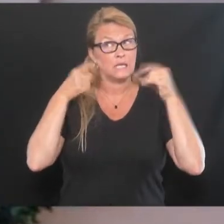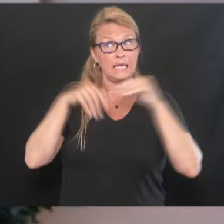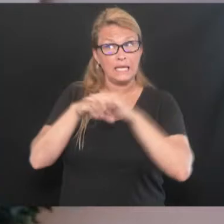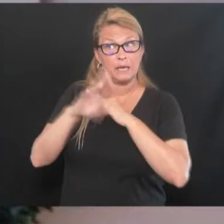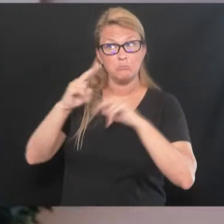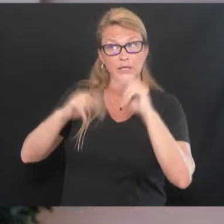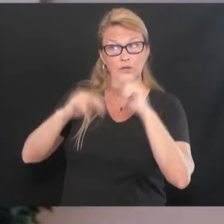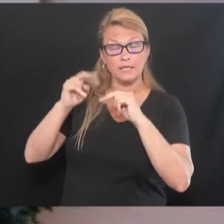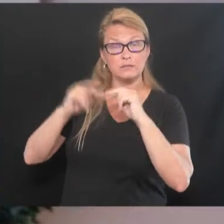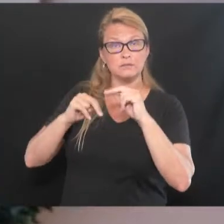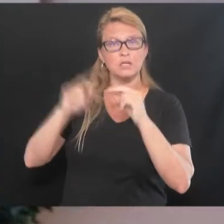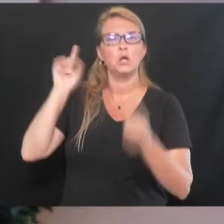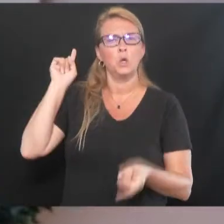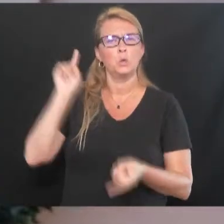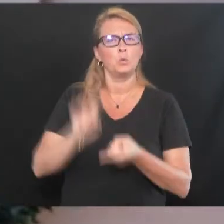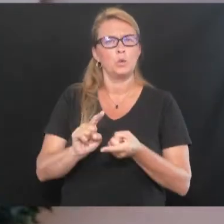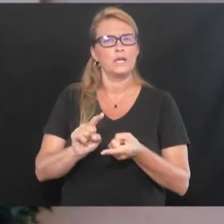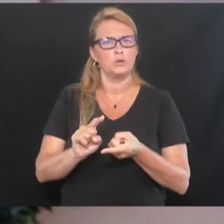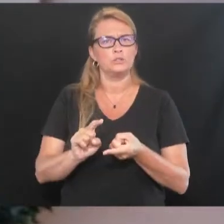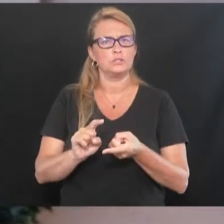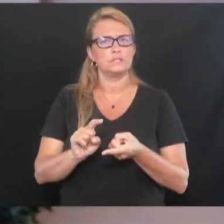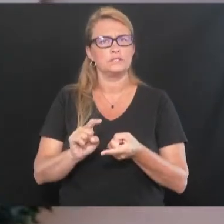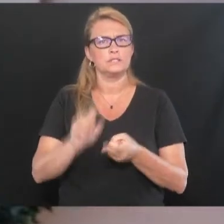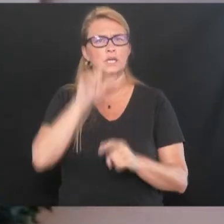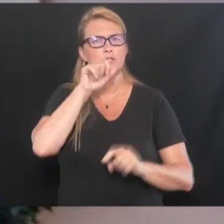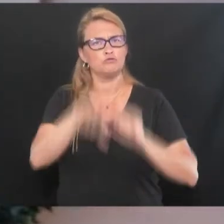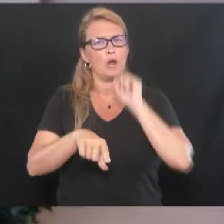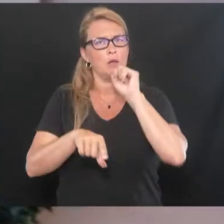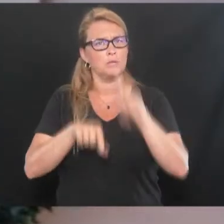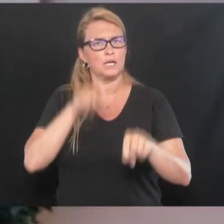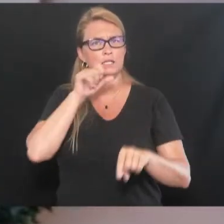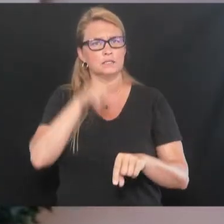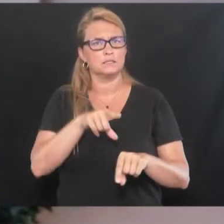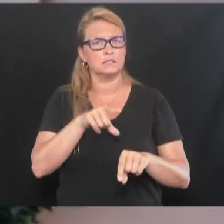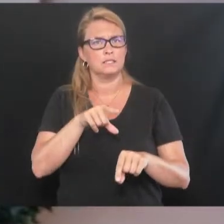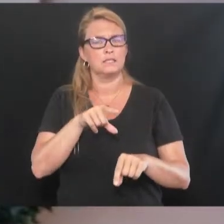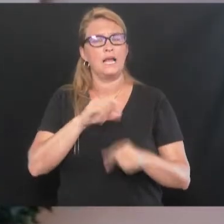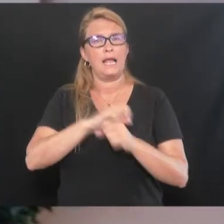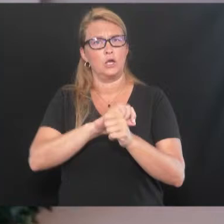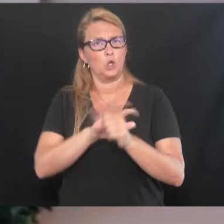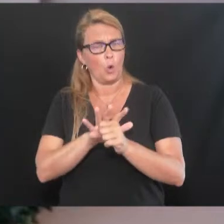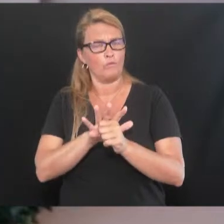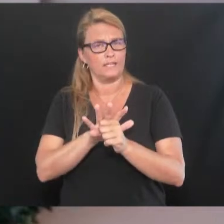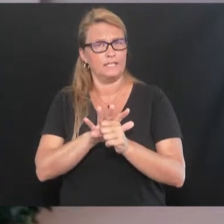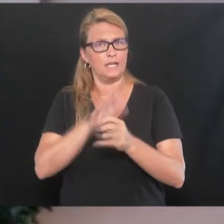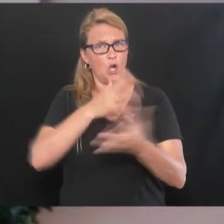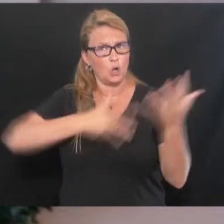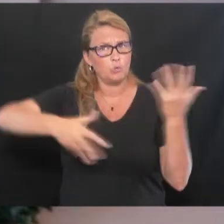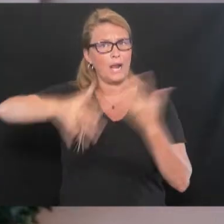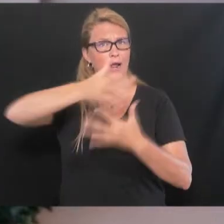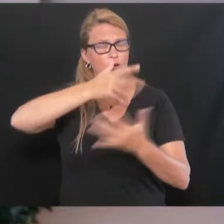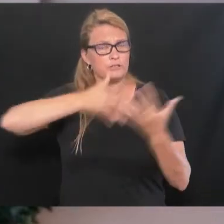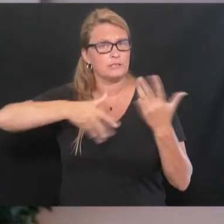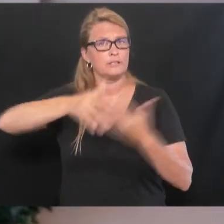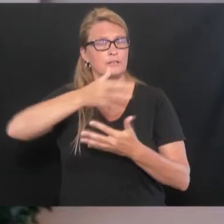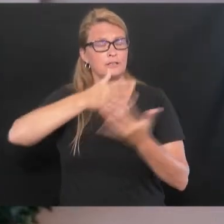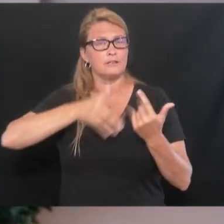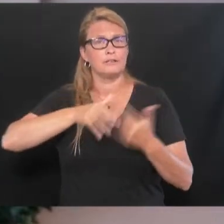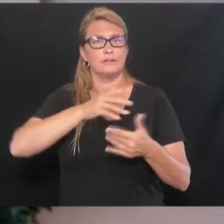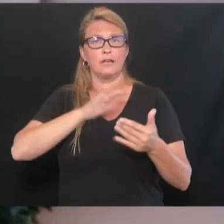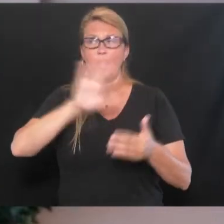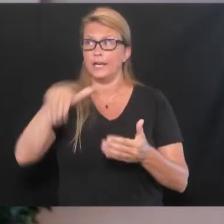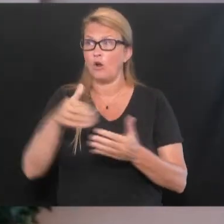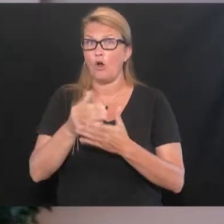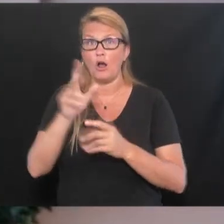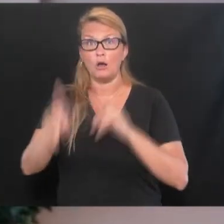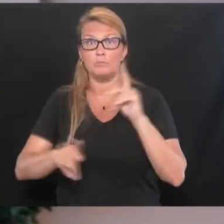it reduces the amount of the droplets and the amount of the virus that is around, so that all people, and particularly